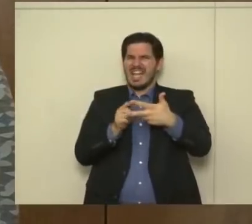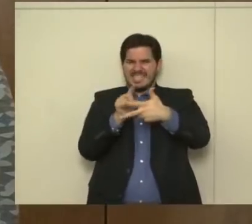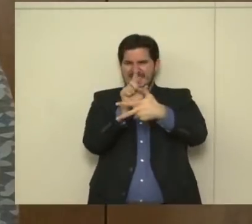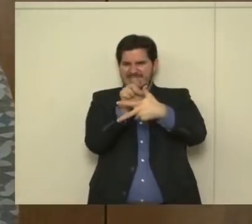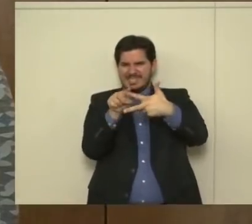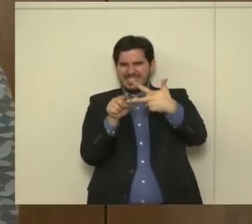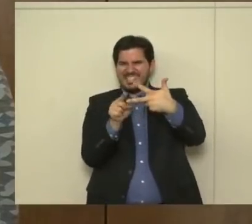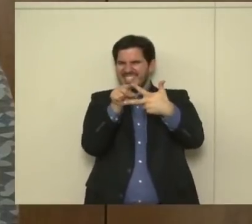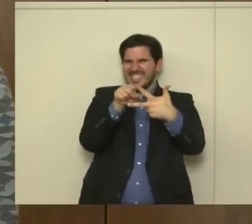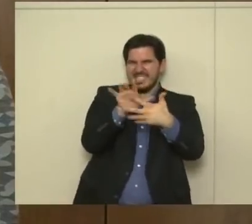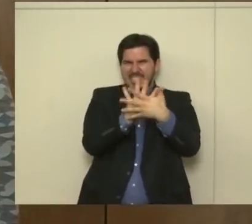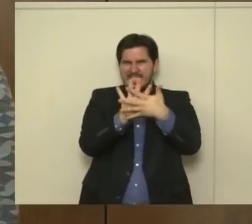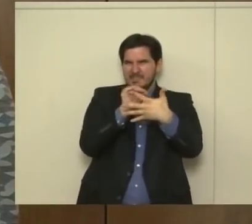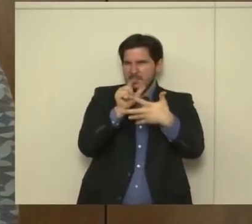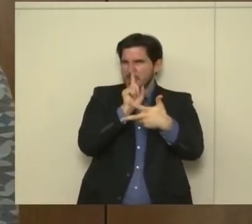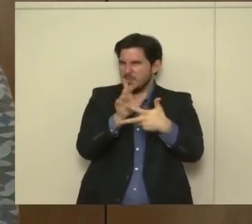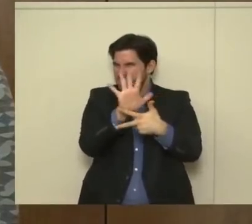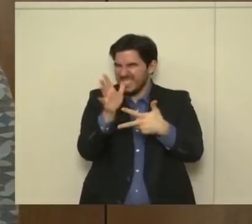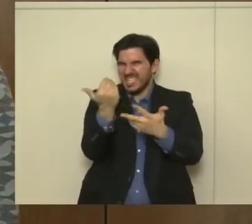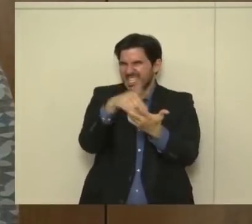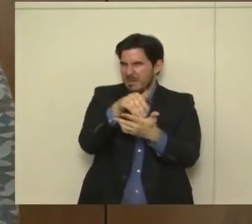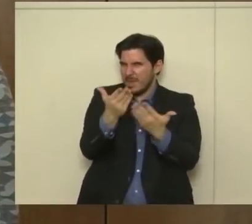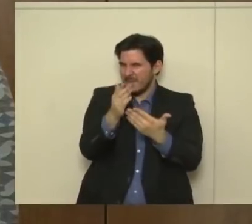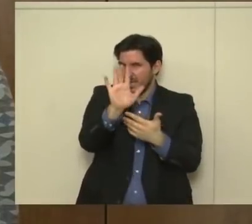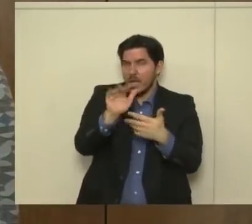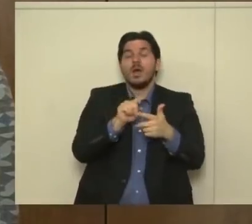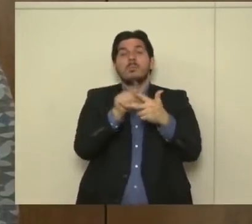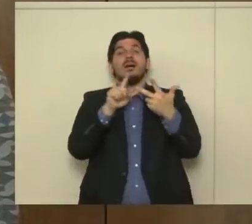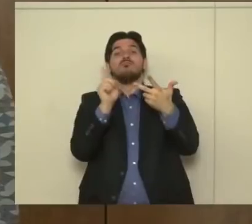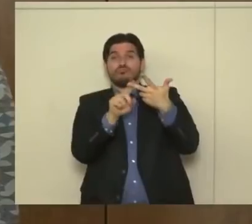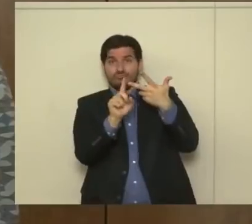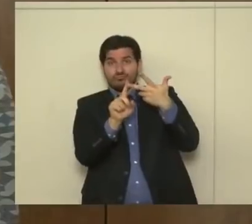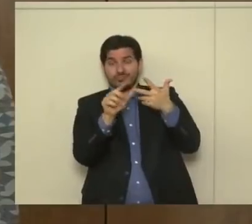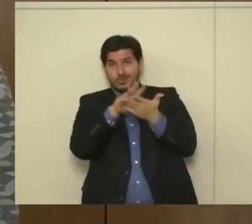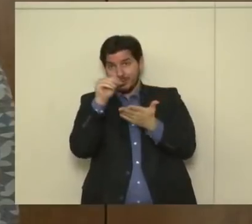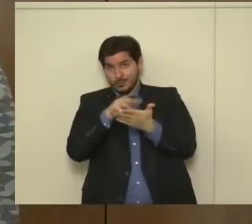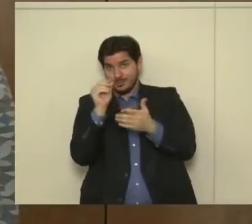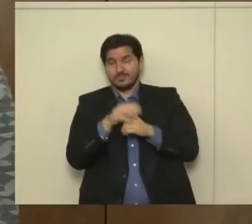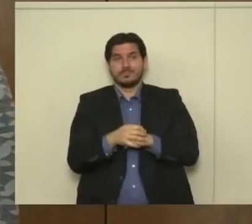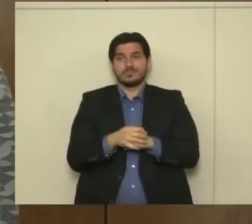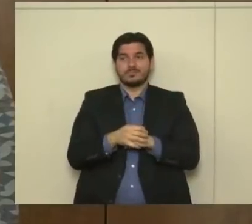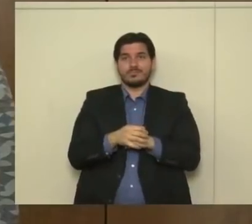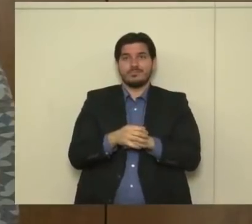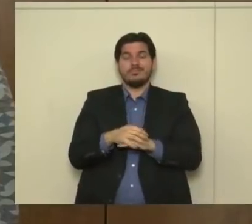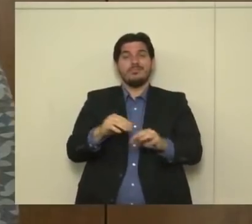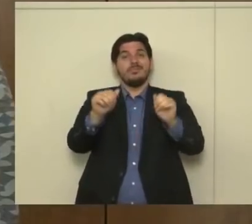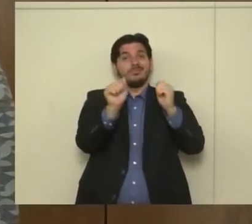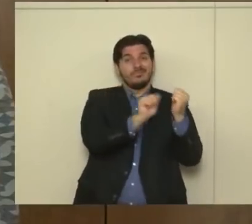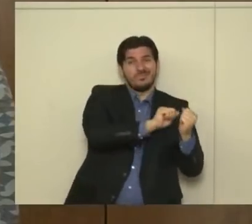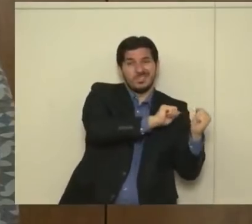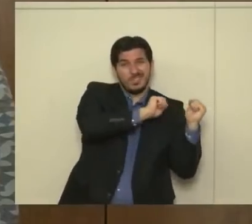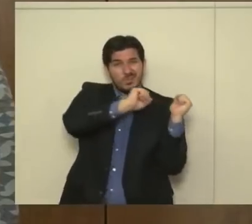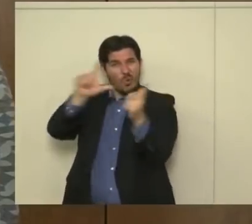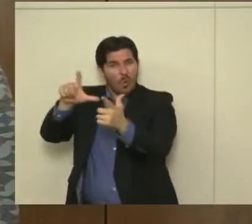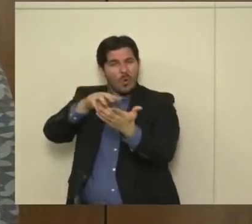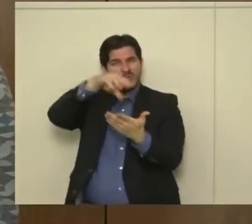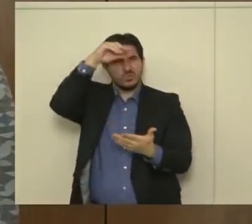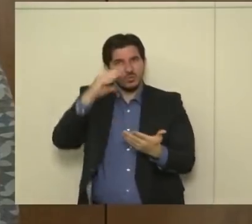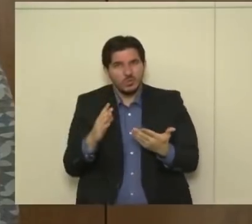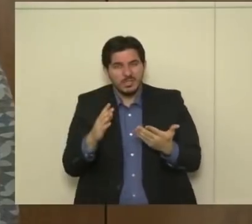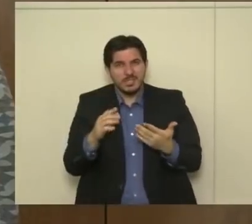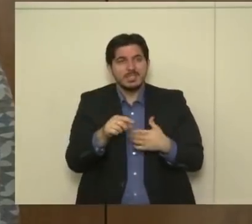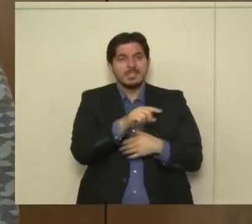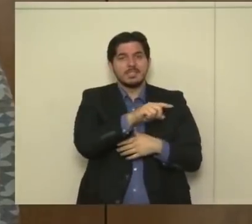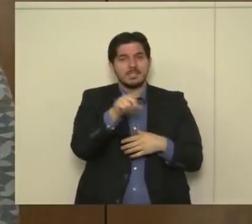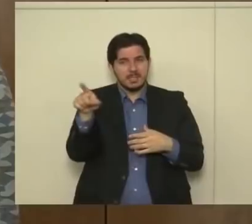know, mandating in-person learning for all ages, which we know is that's the education system